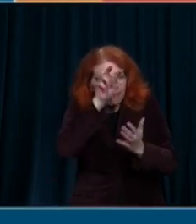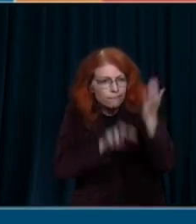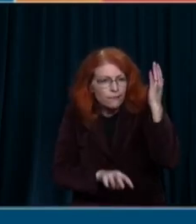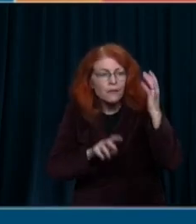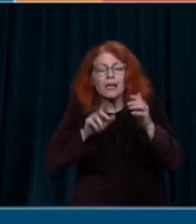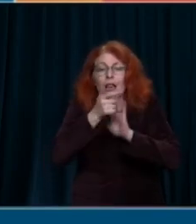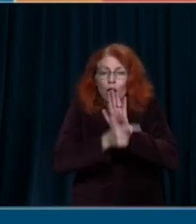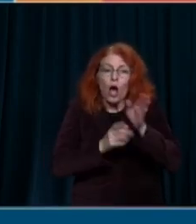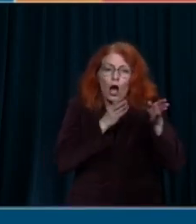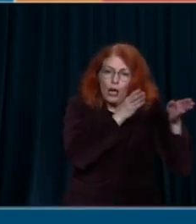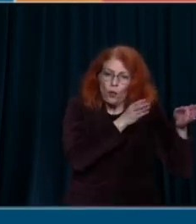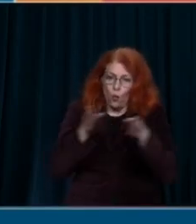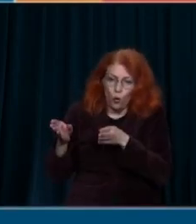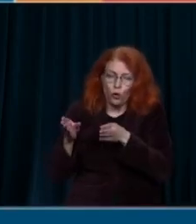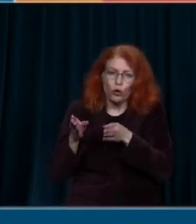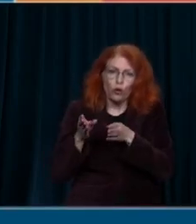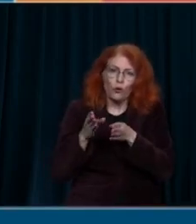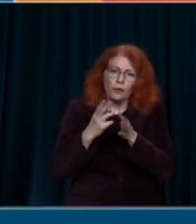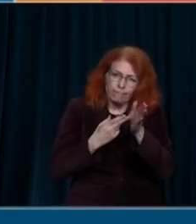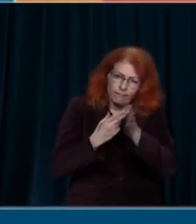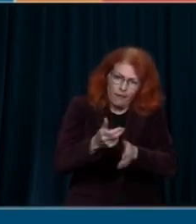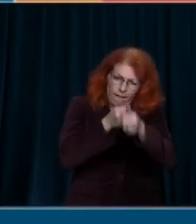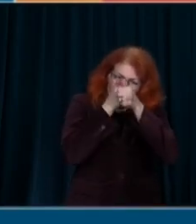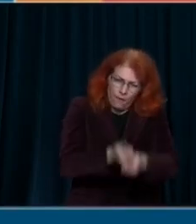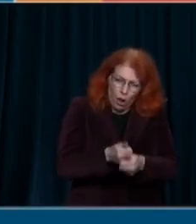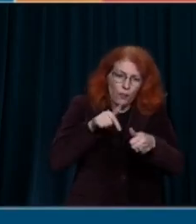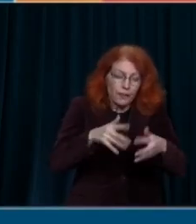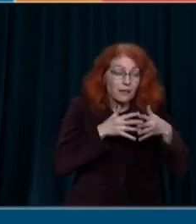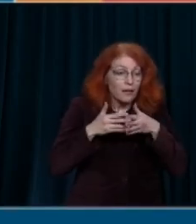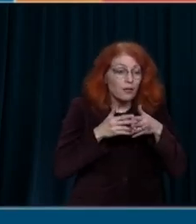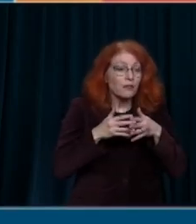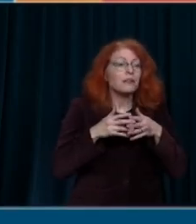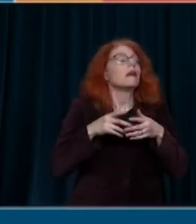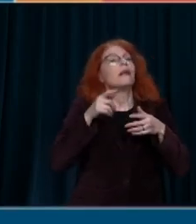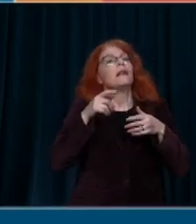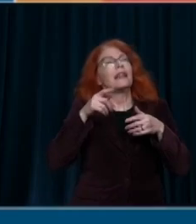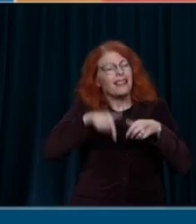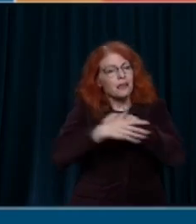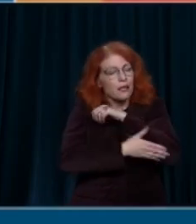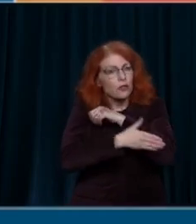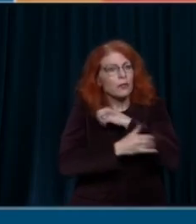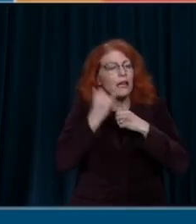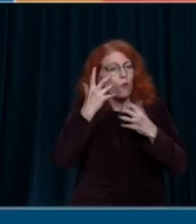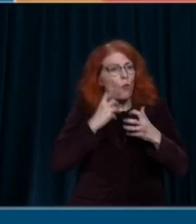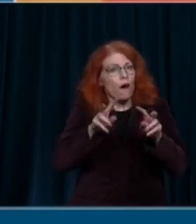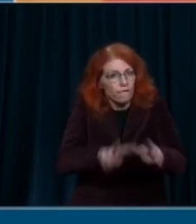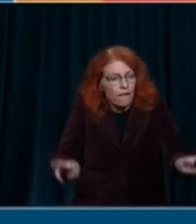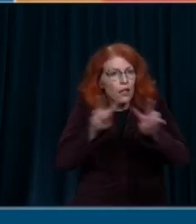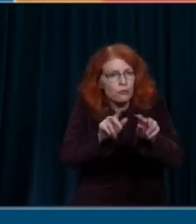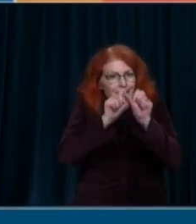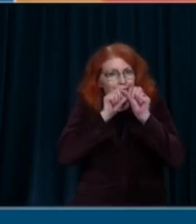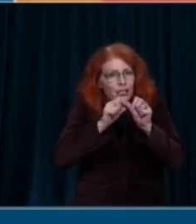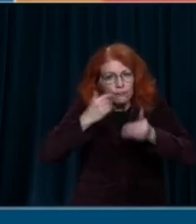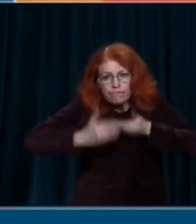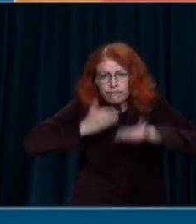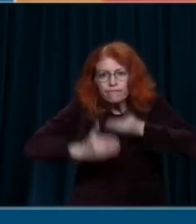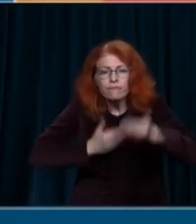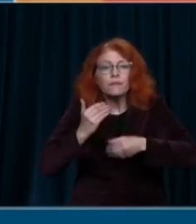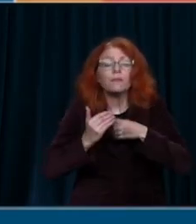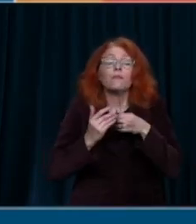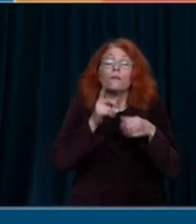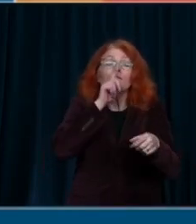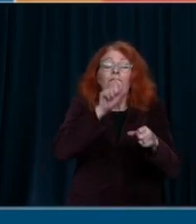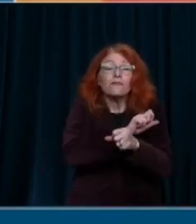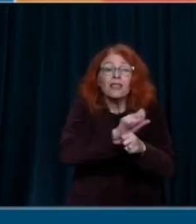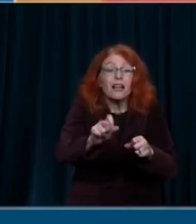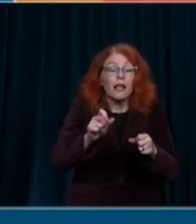order is held true in this country if we want the values of America to continue forward. And really